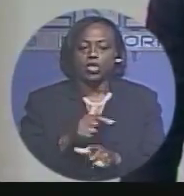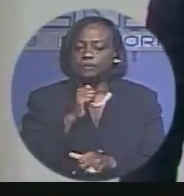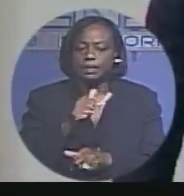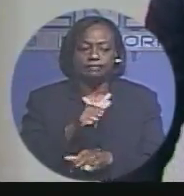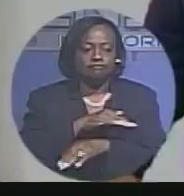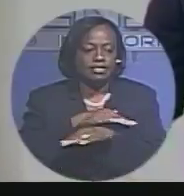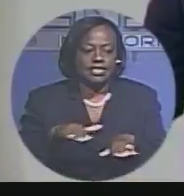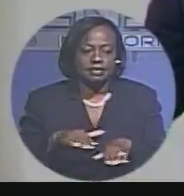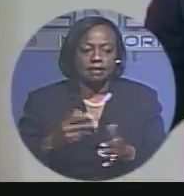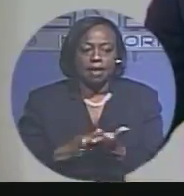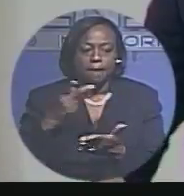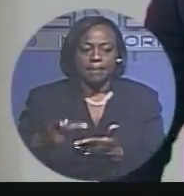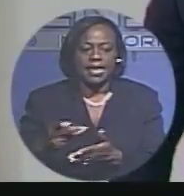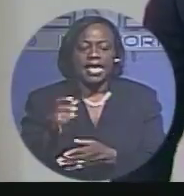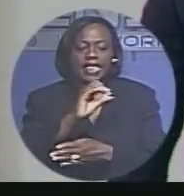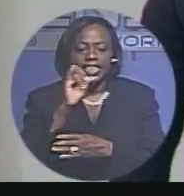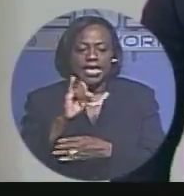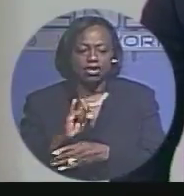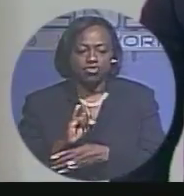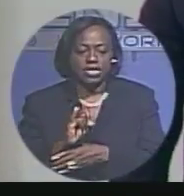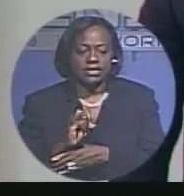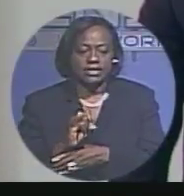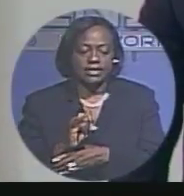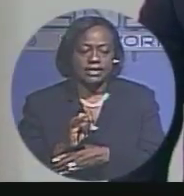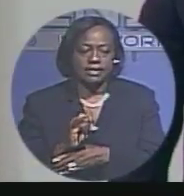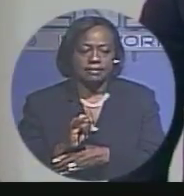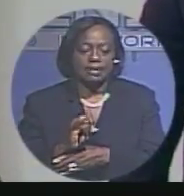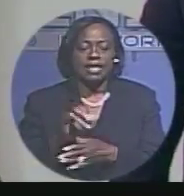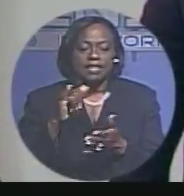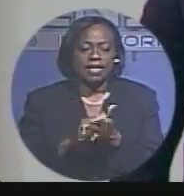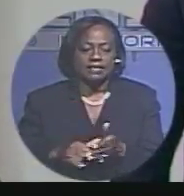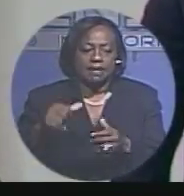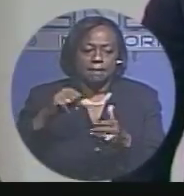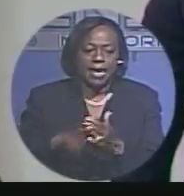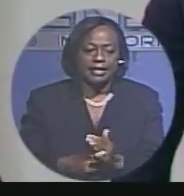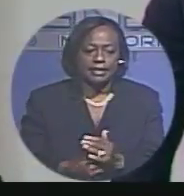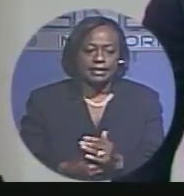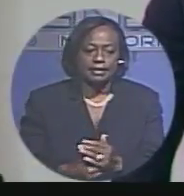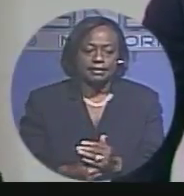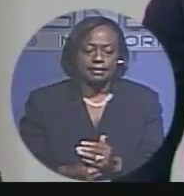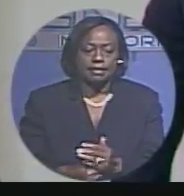paying the interest, which has impacted the facility for future